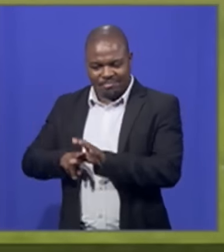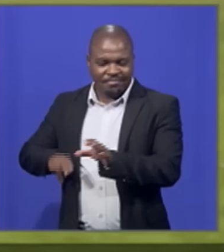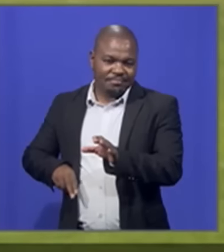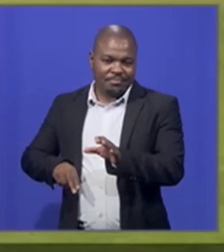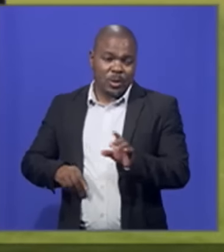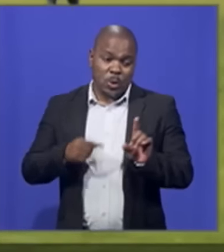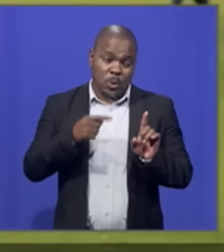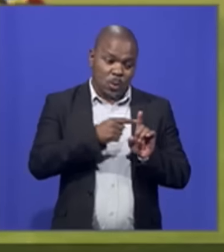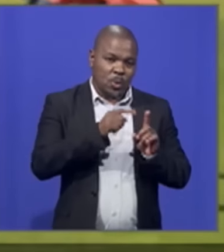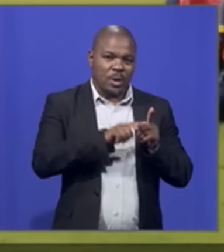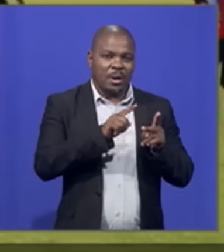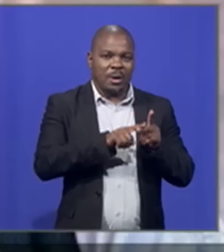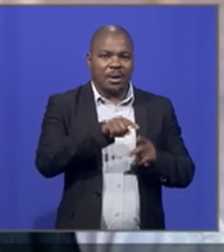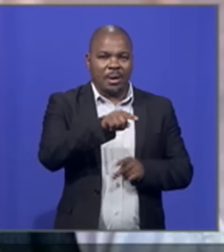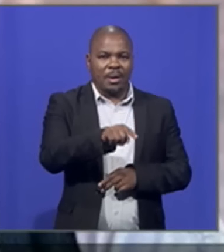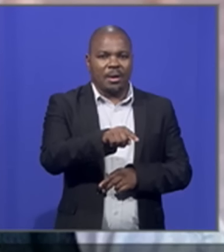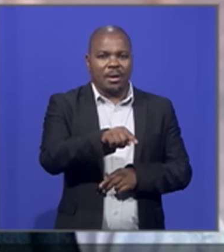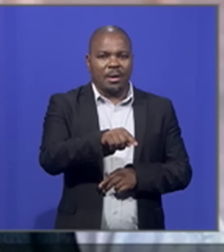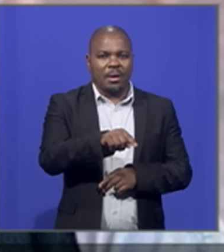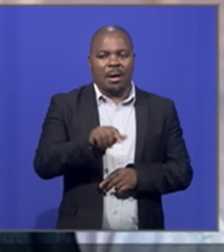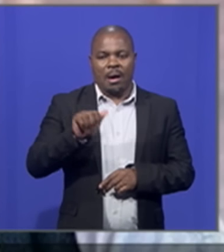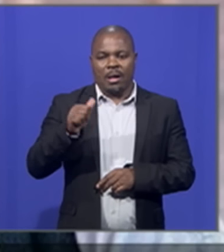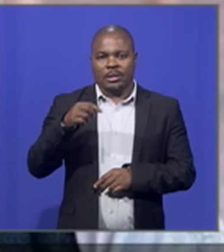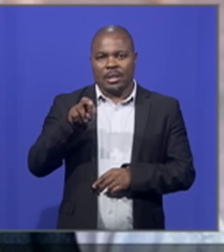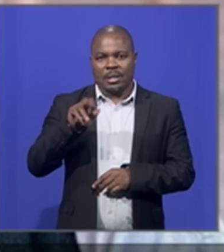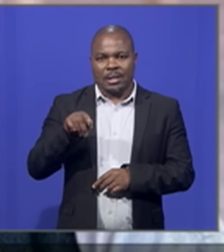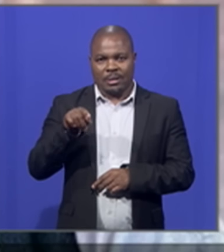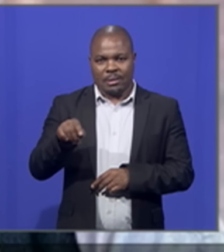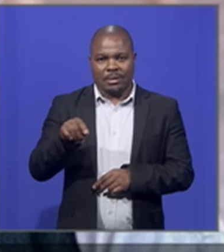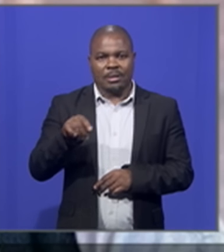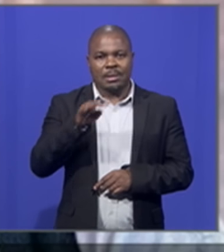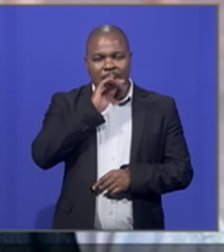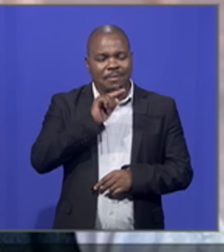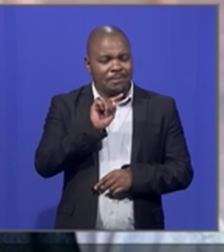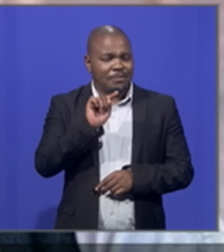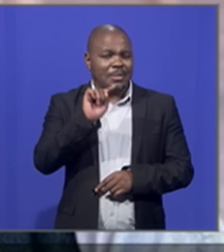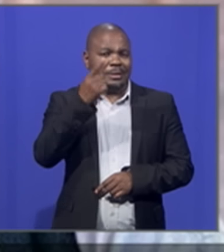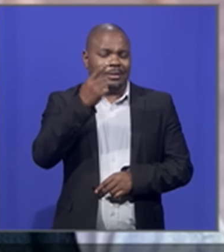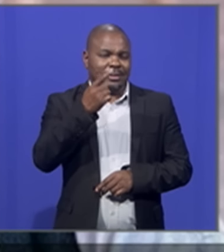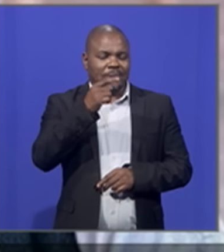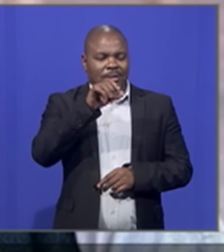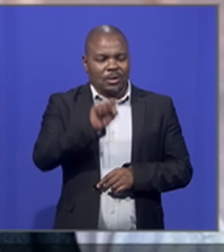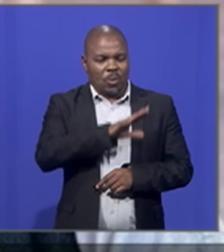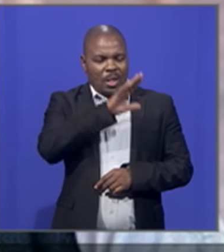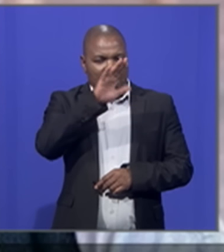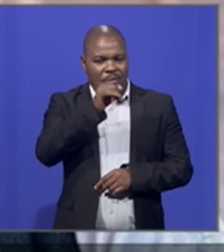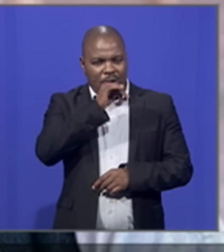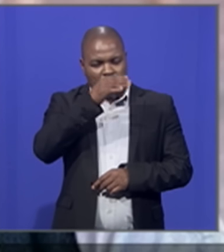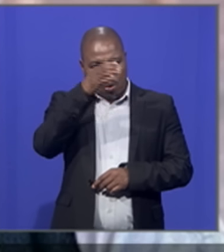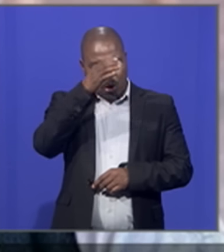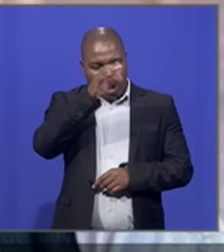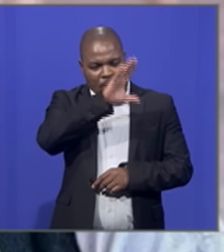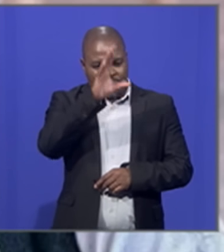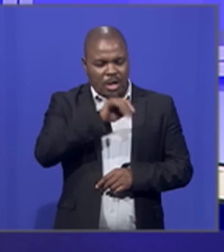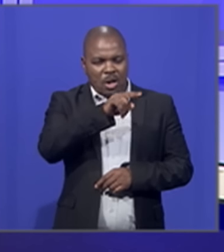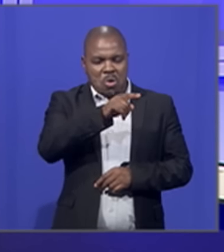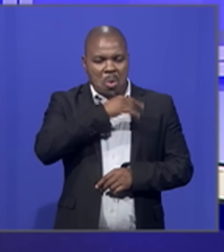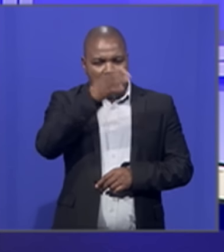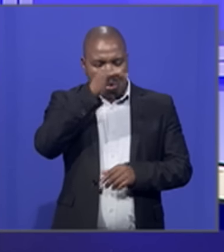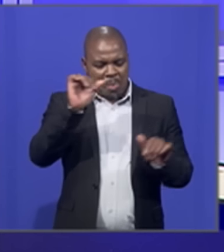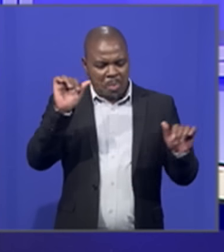Mokoena le sehlopha sa naga ya Algeria e mo dirile mohlahli wa mathomo mo Afrika yo a golago mašeleng a godimo kudu